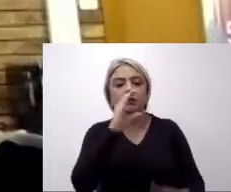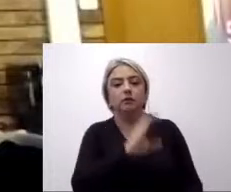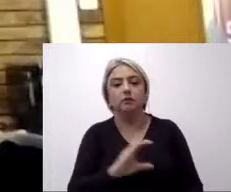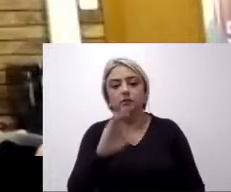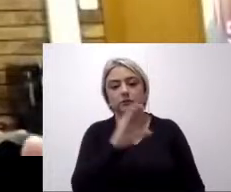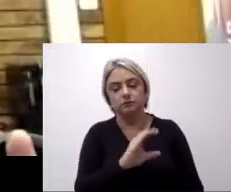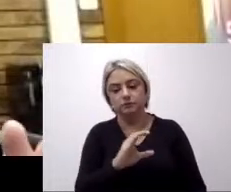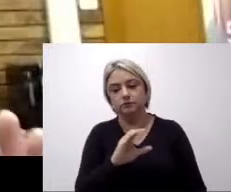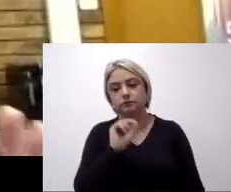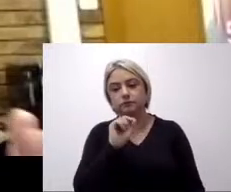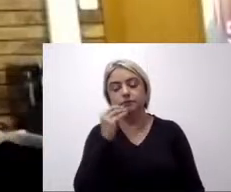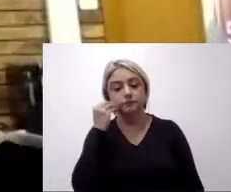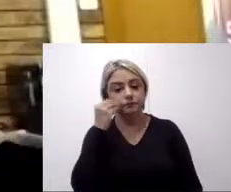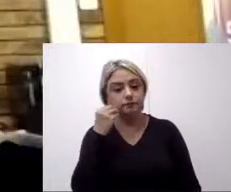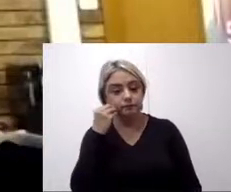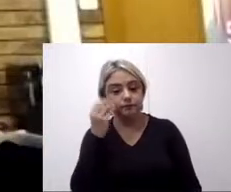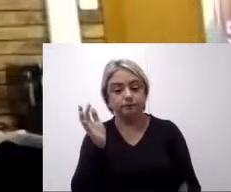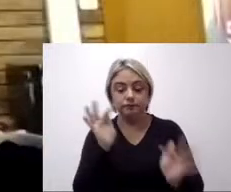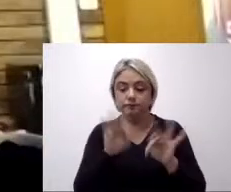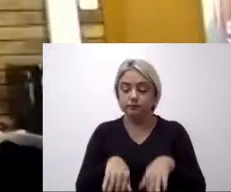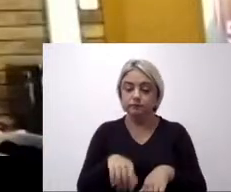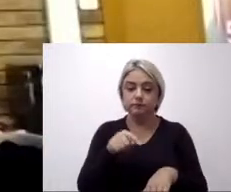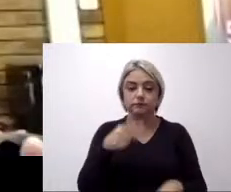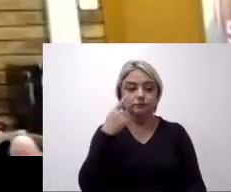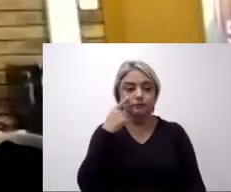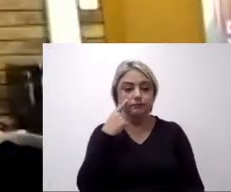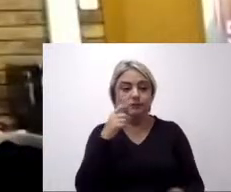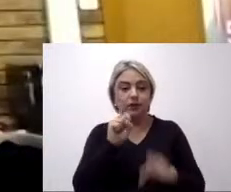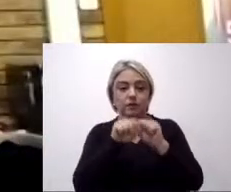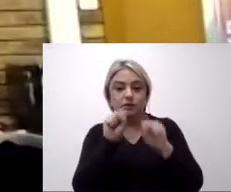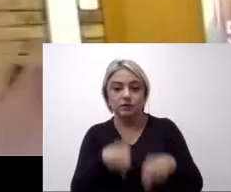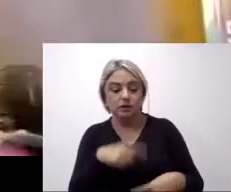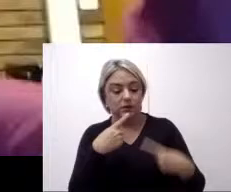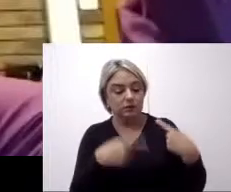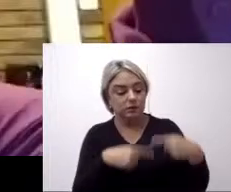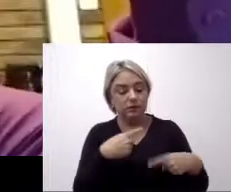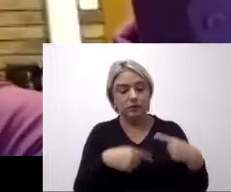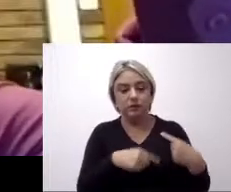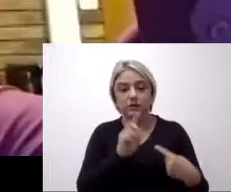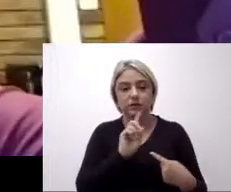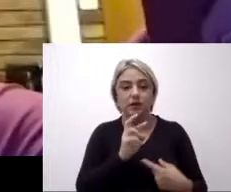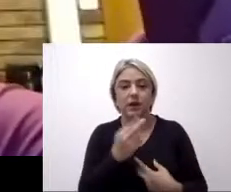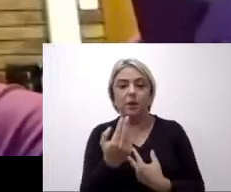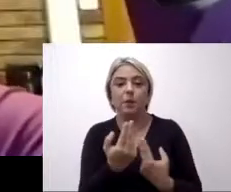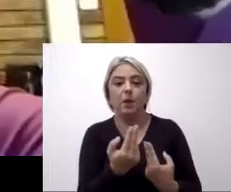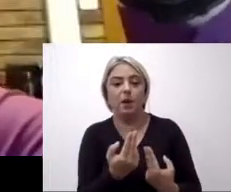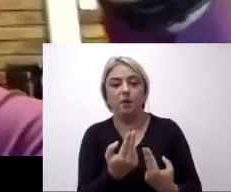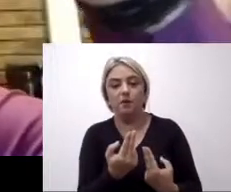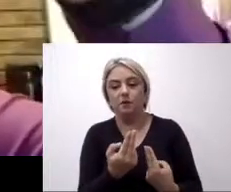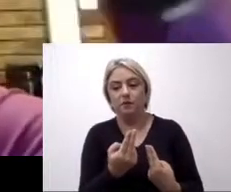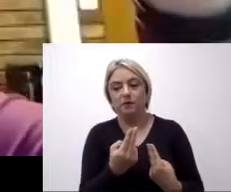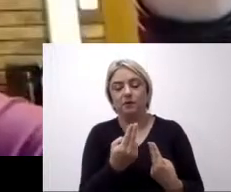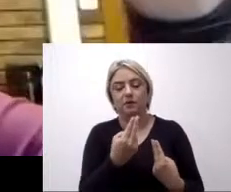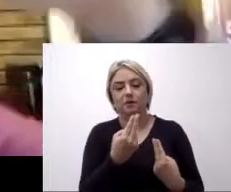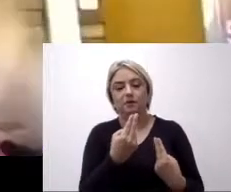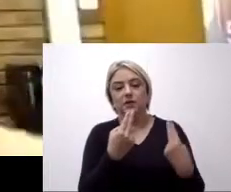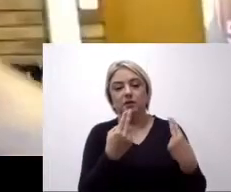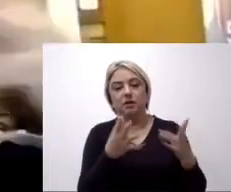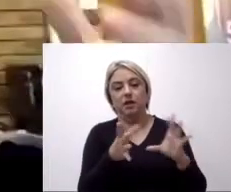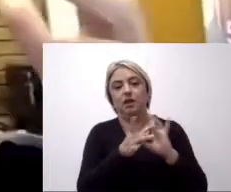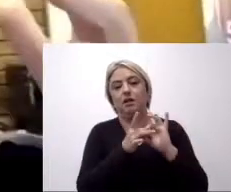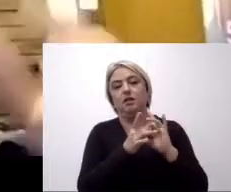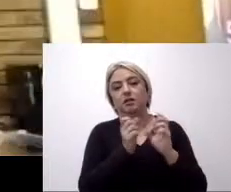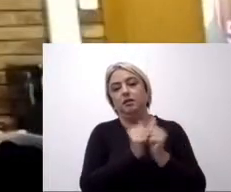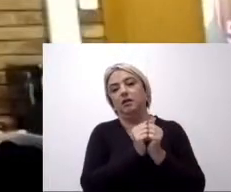policy system, for example, subsystem, it's not correspond. You have coalition A, coalition B. Sorry, but when I observe what